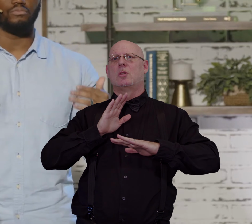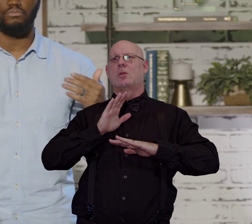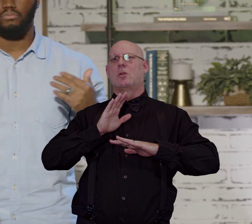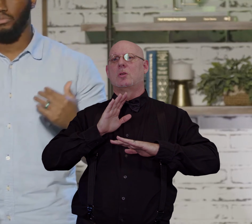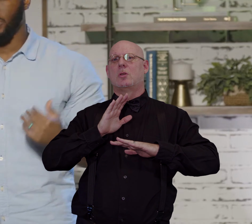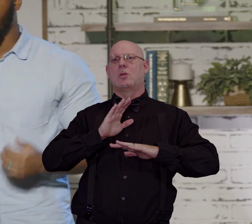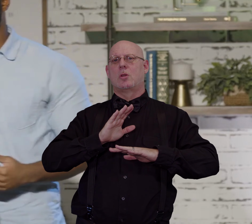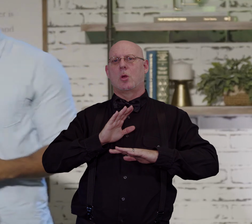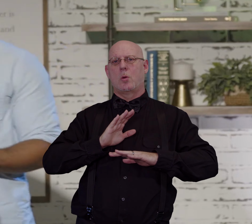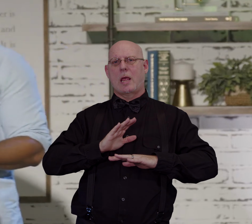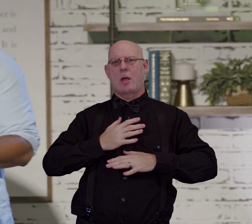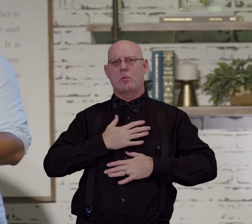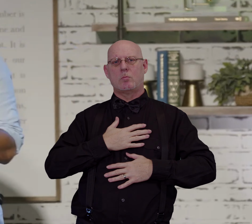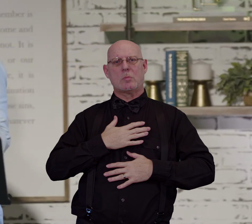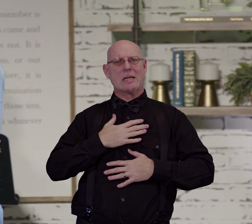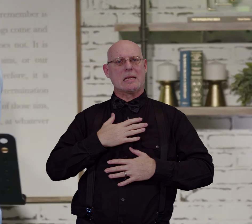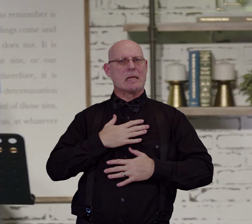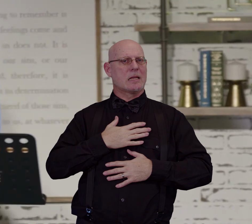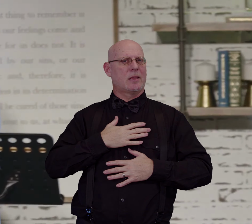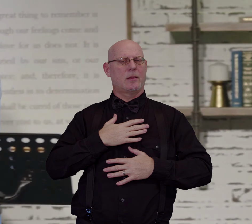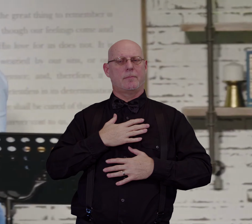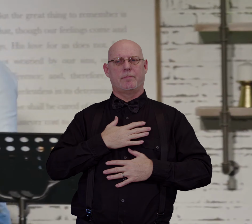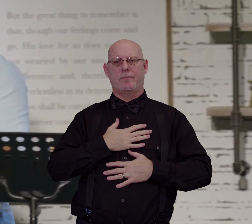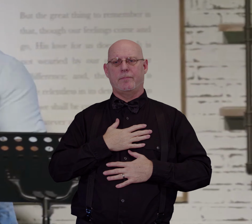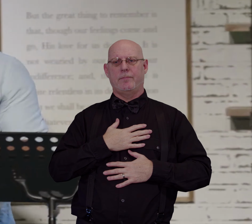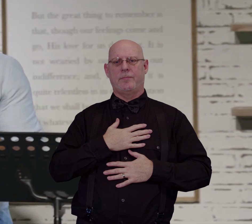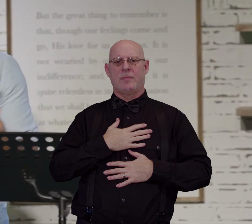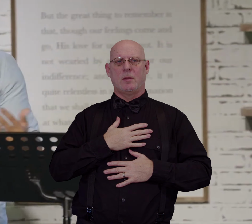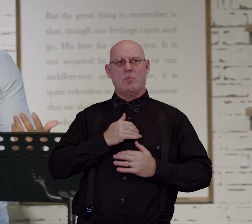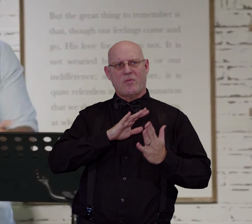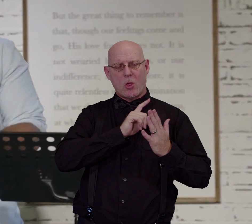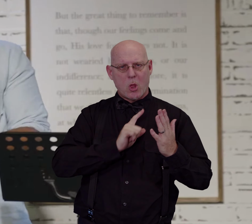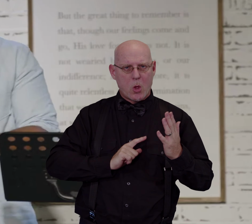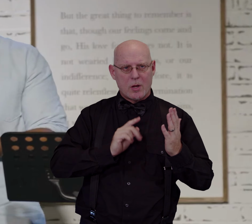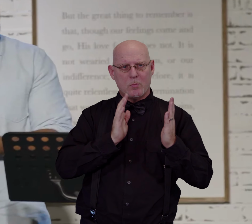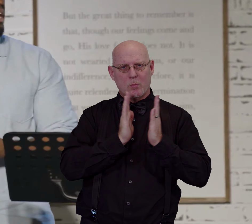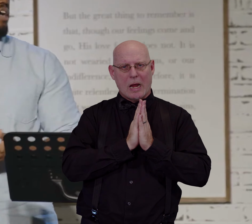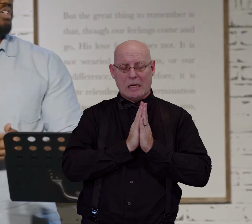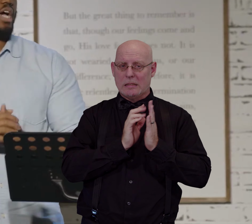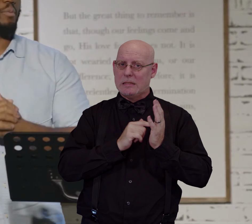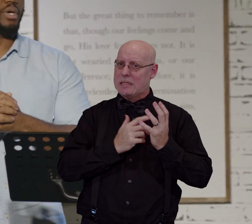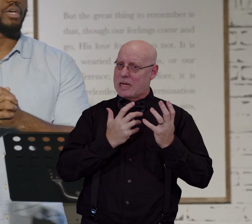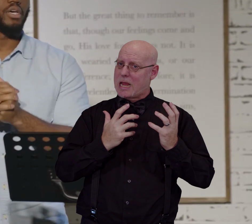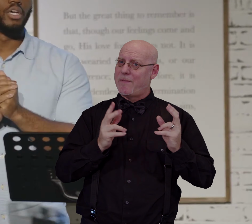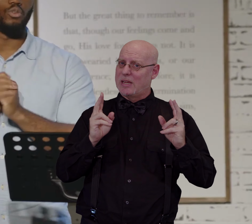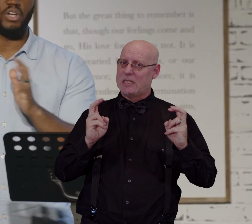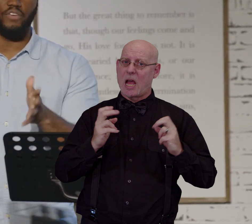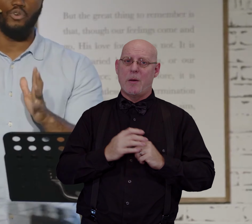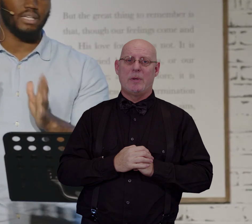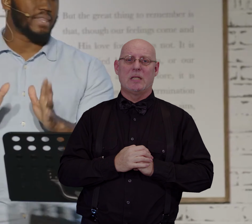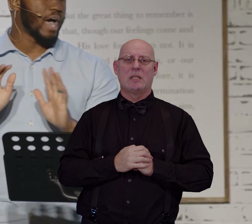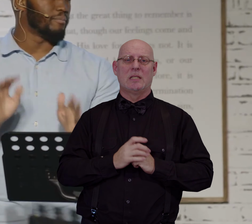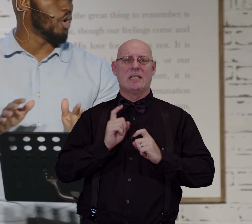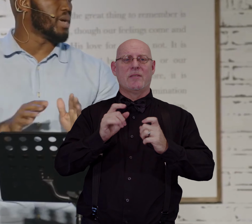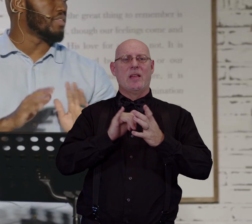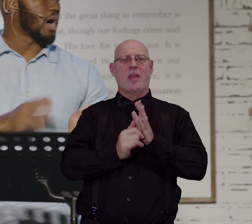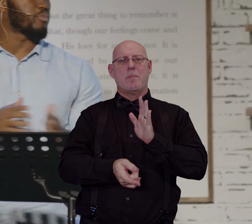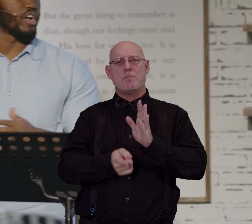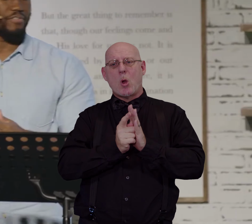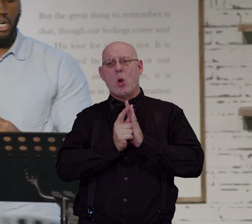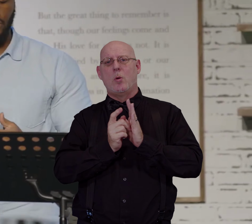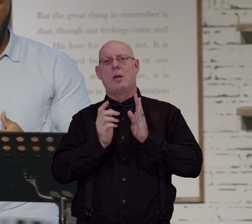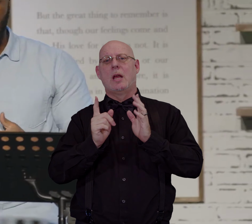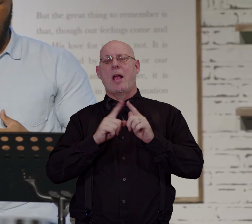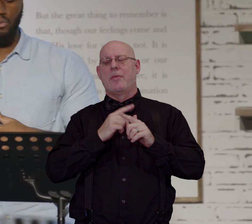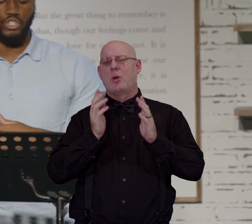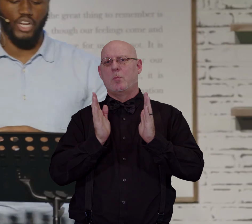down, to breathe, to go before the Lord in prayer, because this is a weighty and heavy topic. So I want to give you guys that moment, and I'll